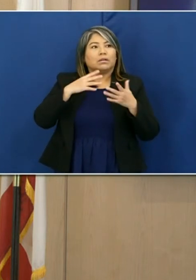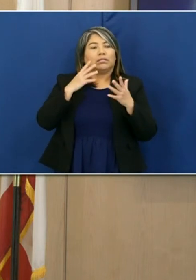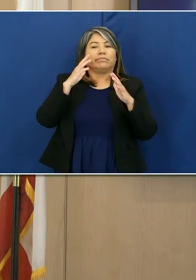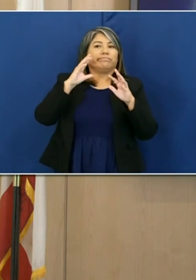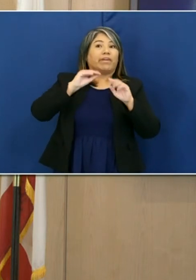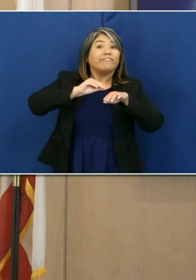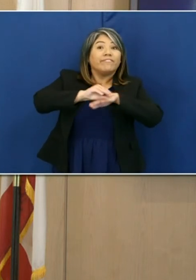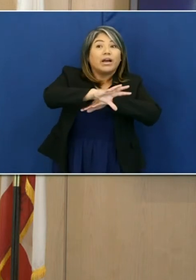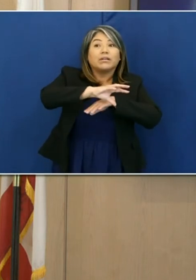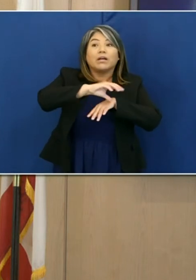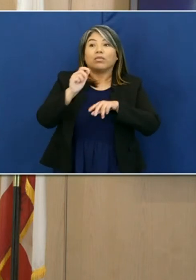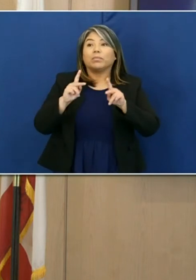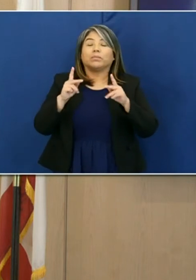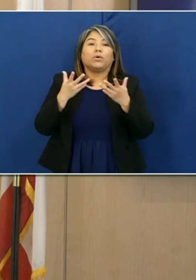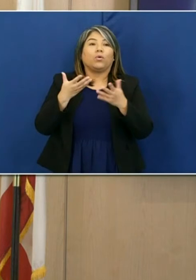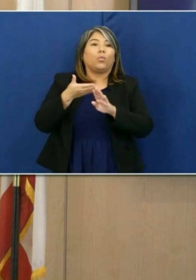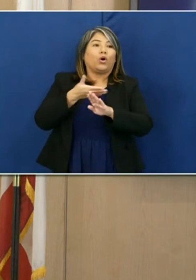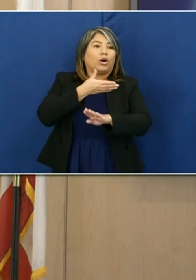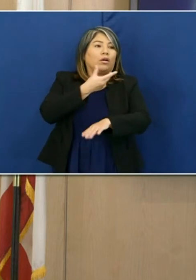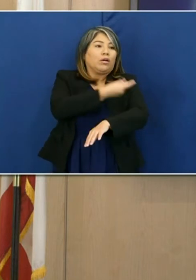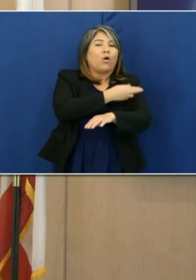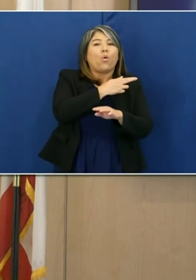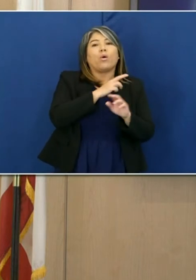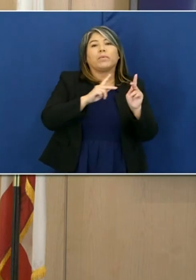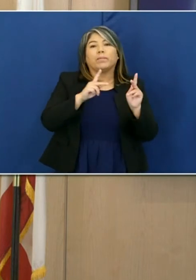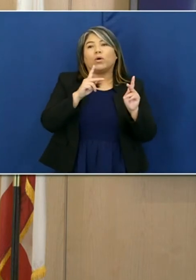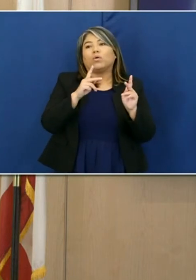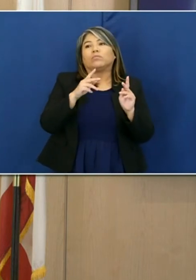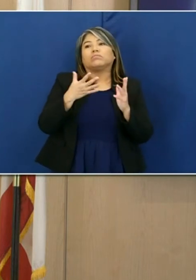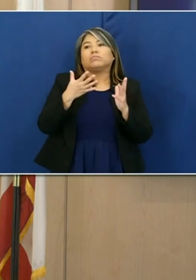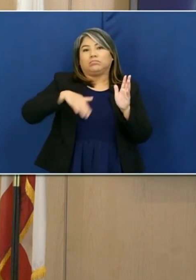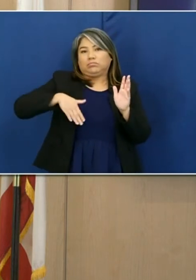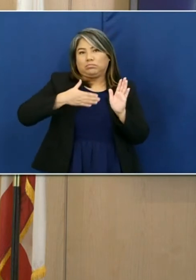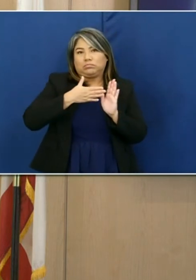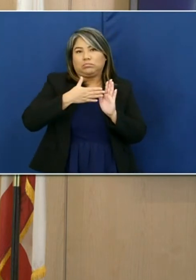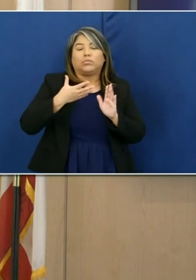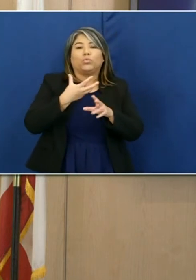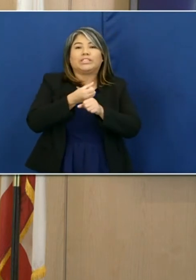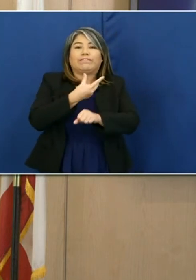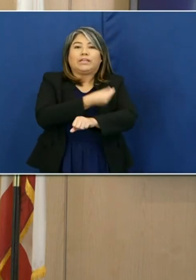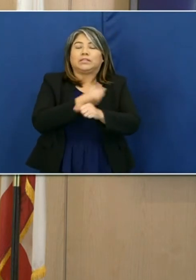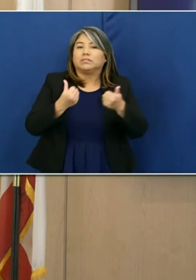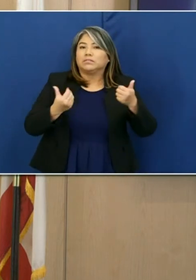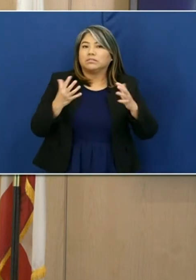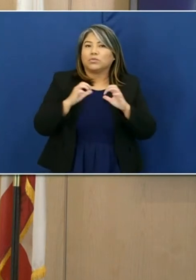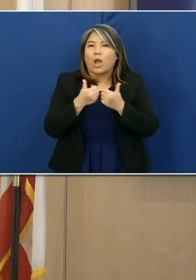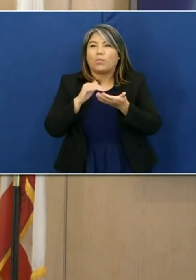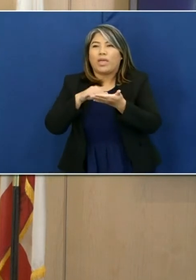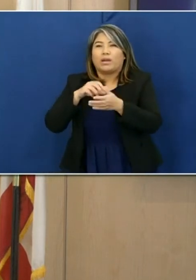previously or those who may have already received the vaccine? Okay, Dr. Anderson is going to respond.